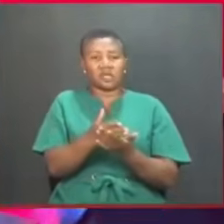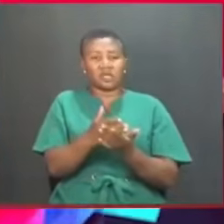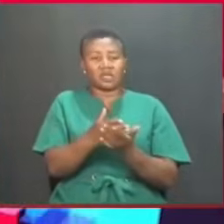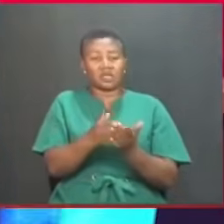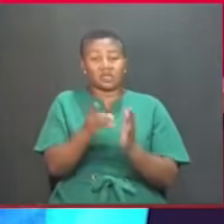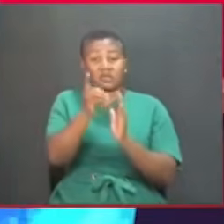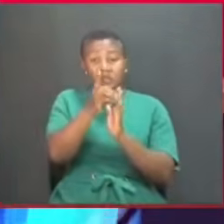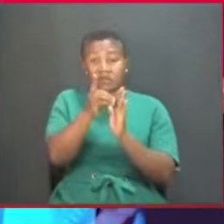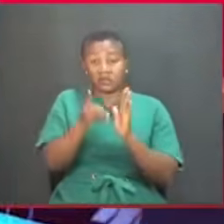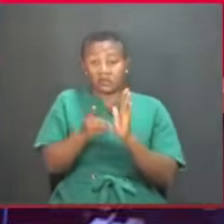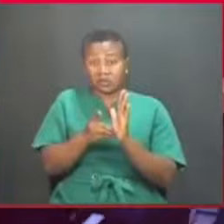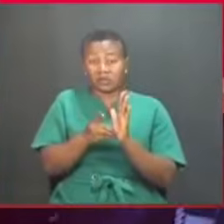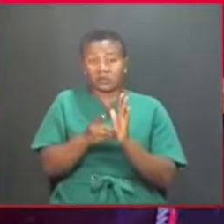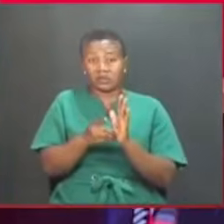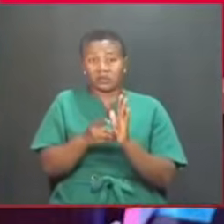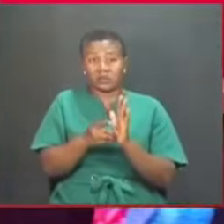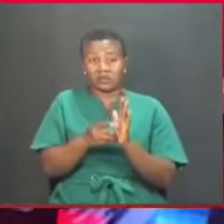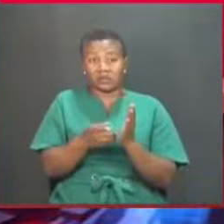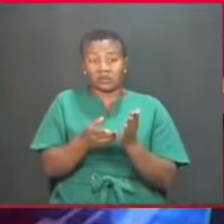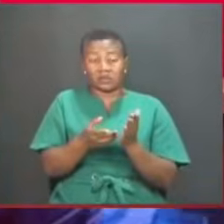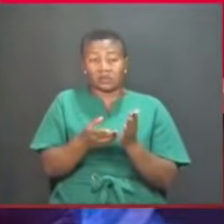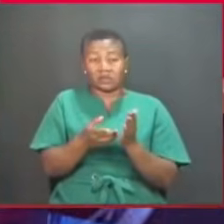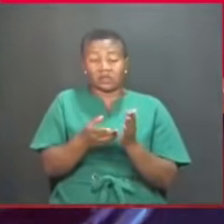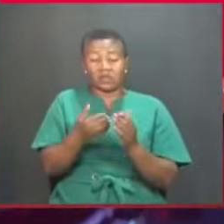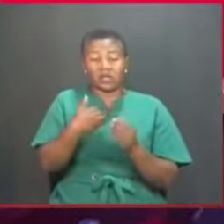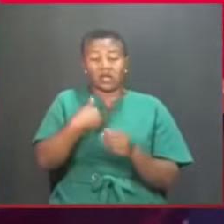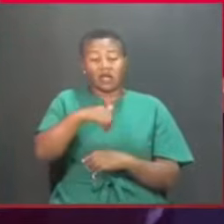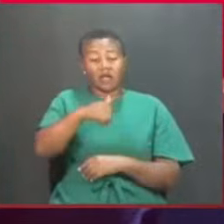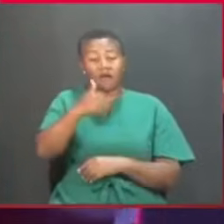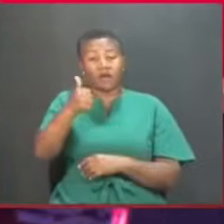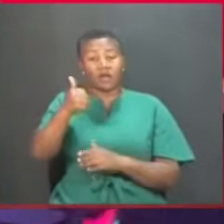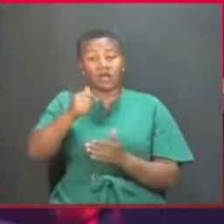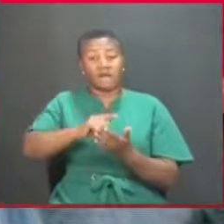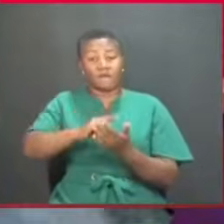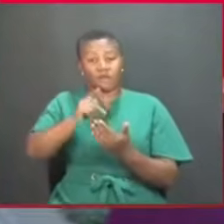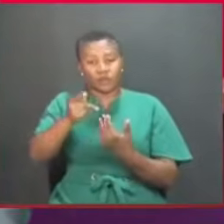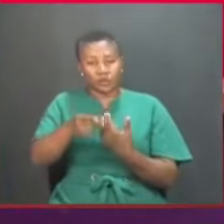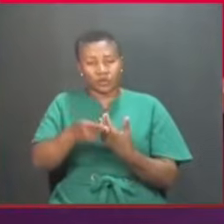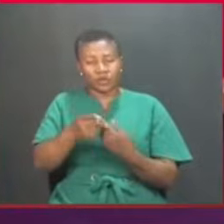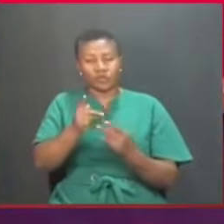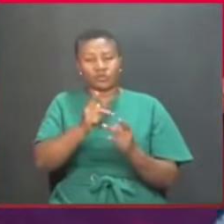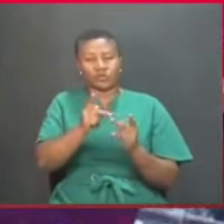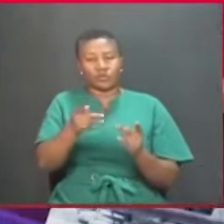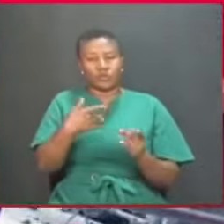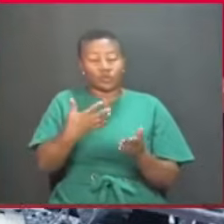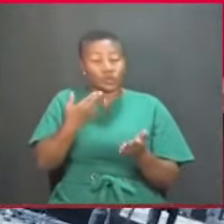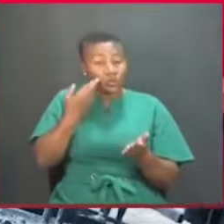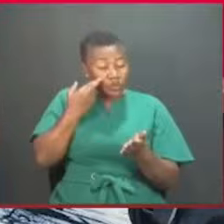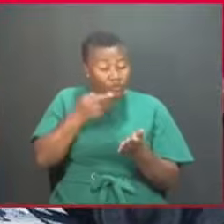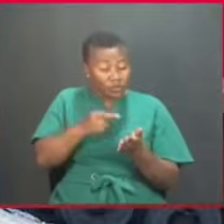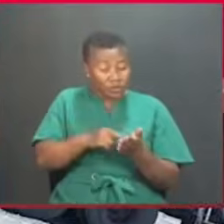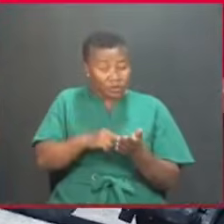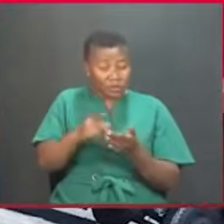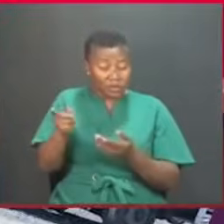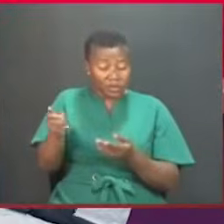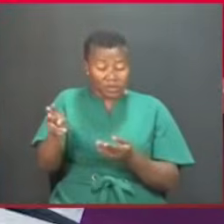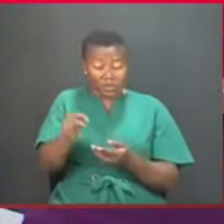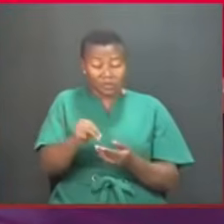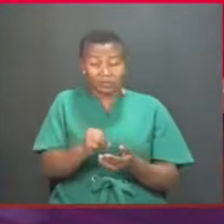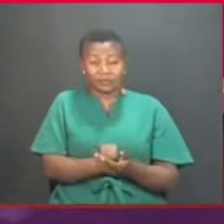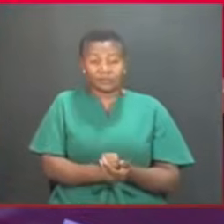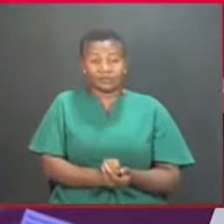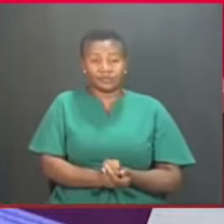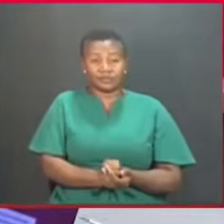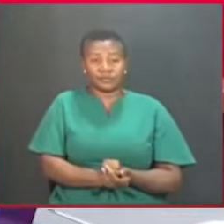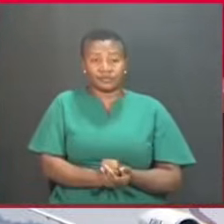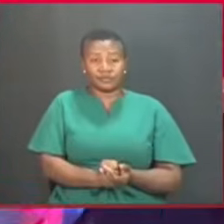with us, and they have another commitment. And so let me just recognize their presence.